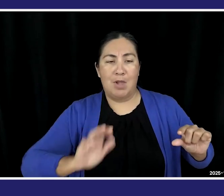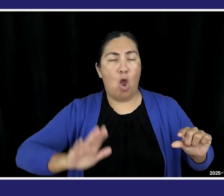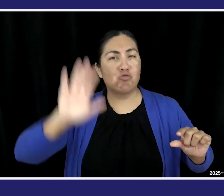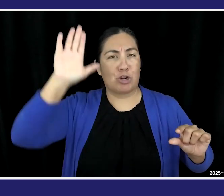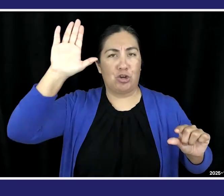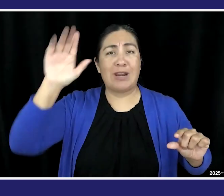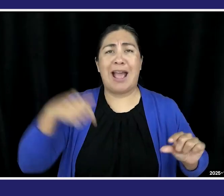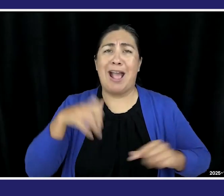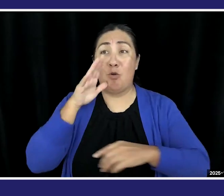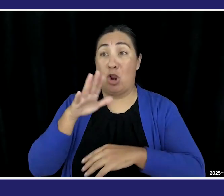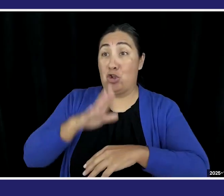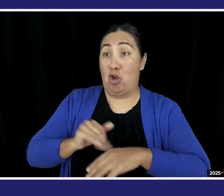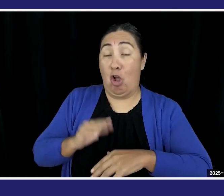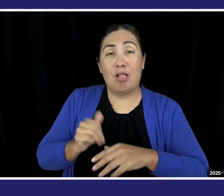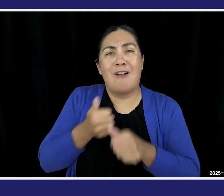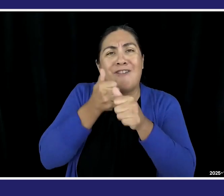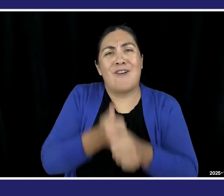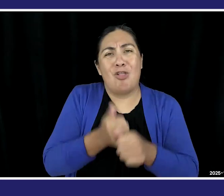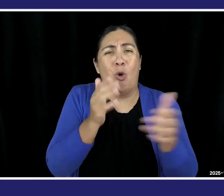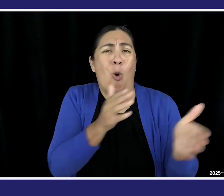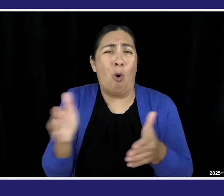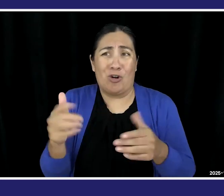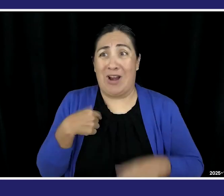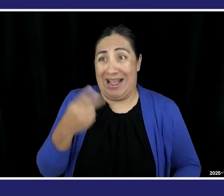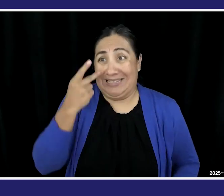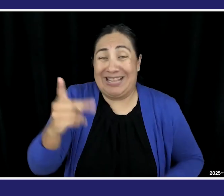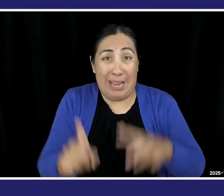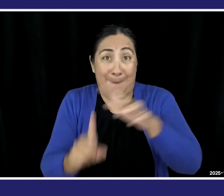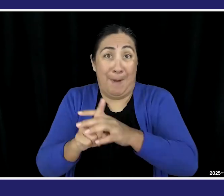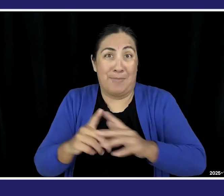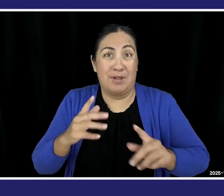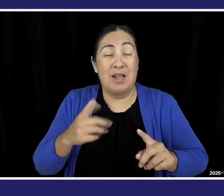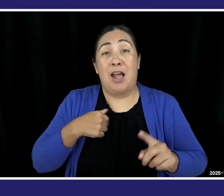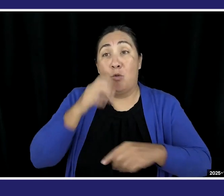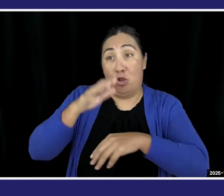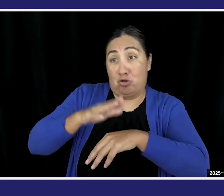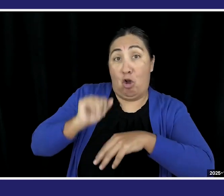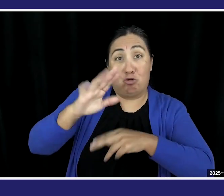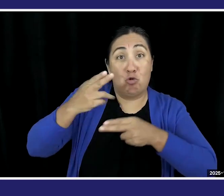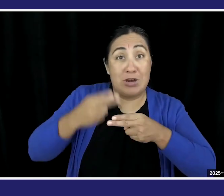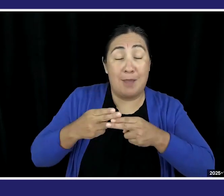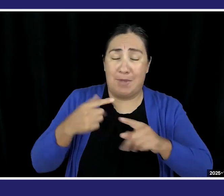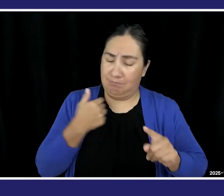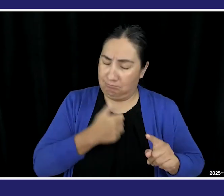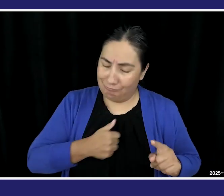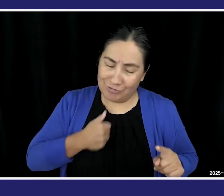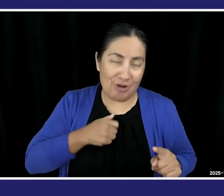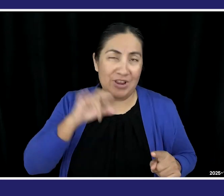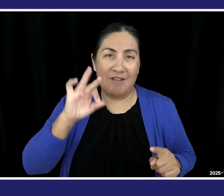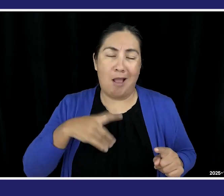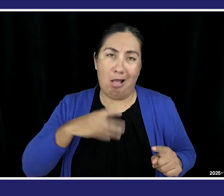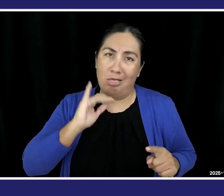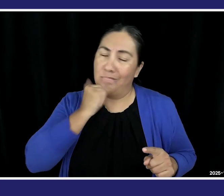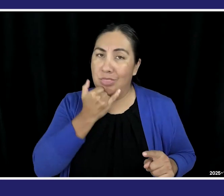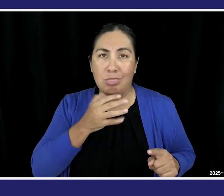hand. And I will say in advance that I will call on you using your name, and I apologize if I mispronounce